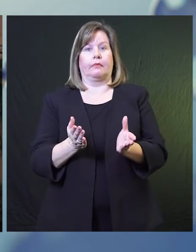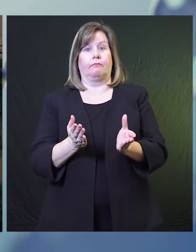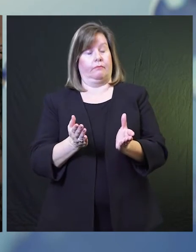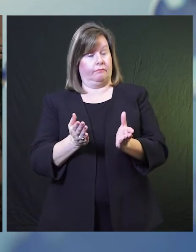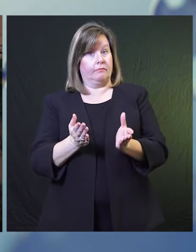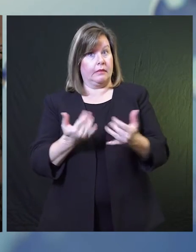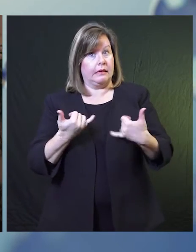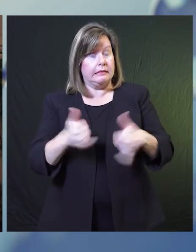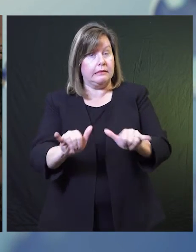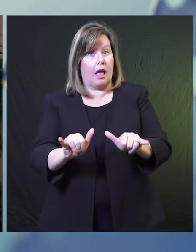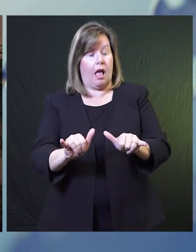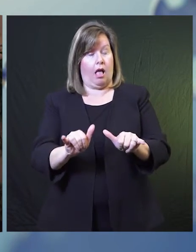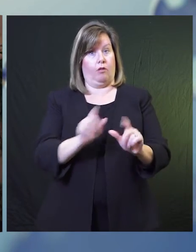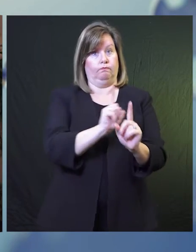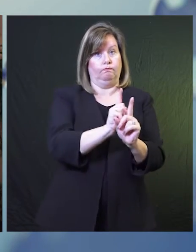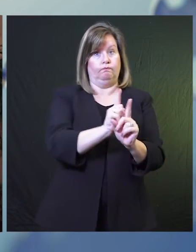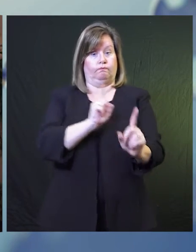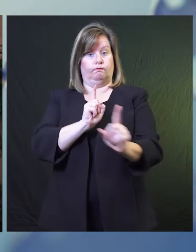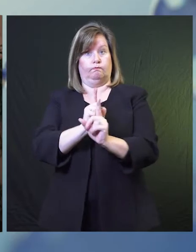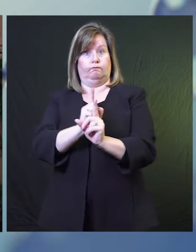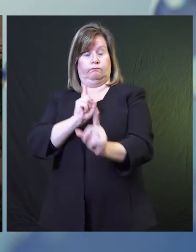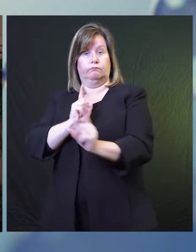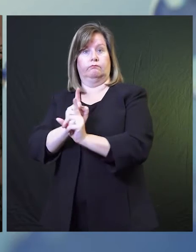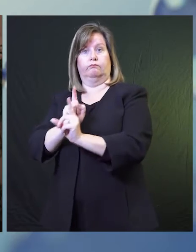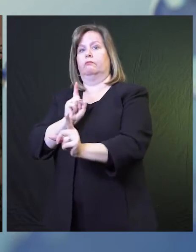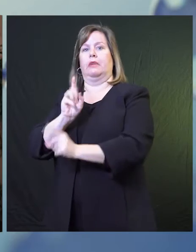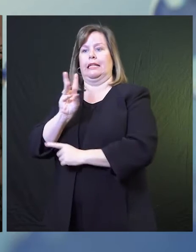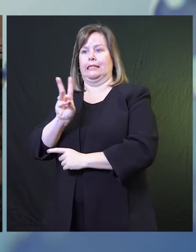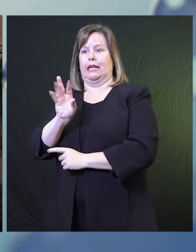6-foot separation whenever you're outside in a public